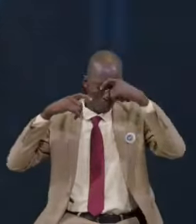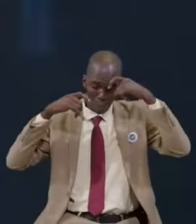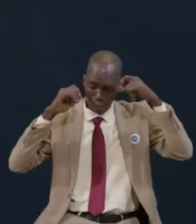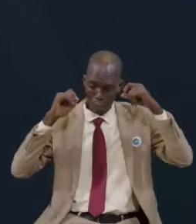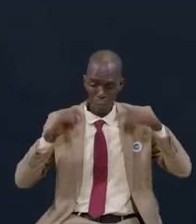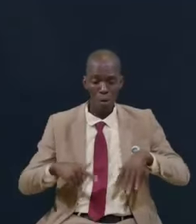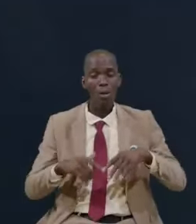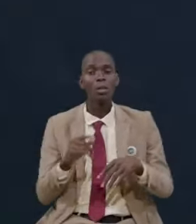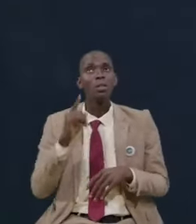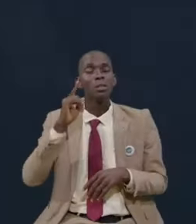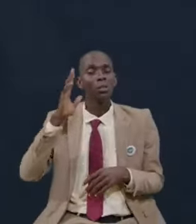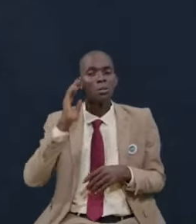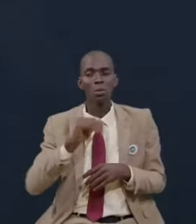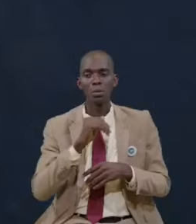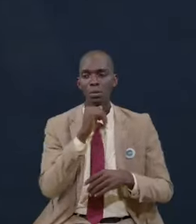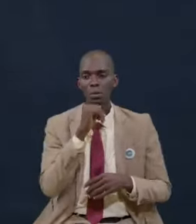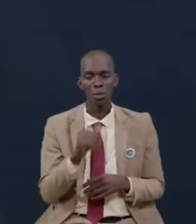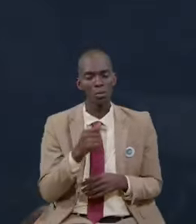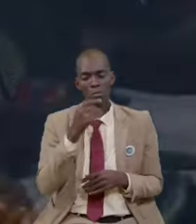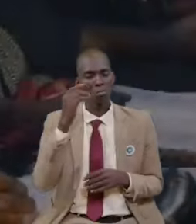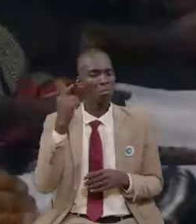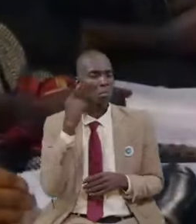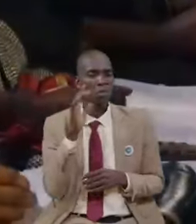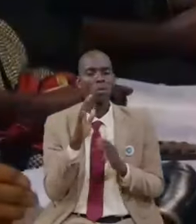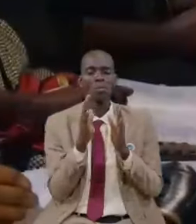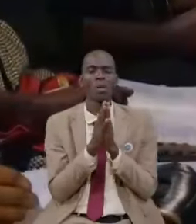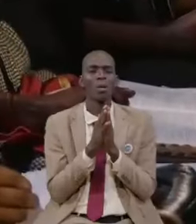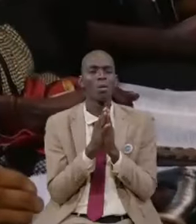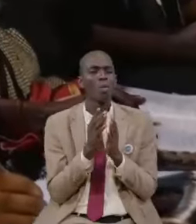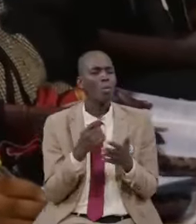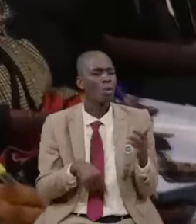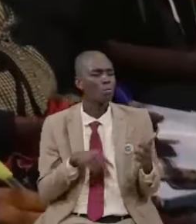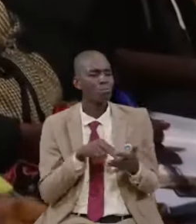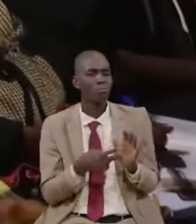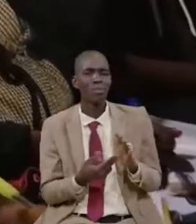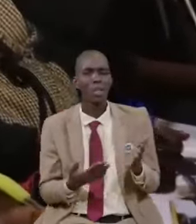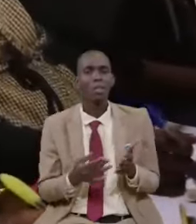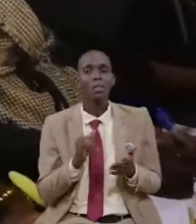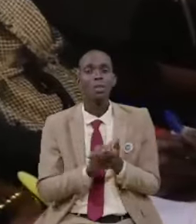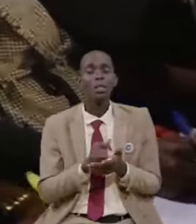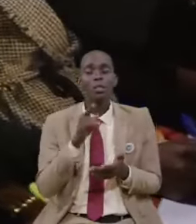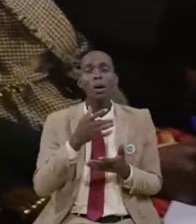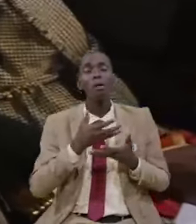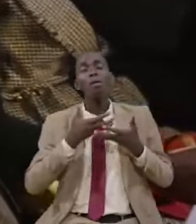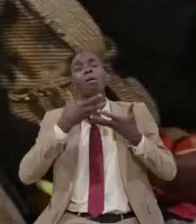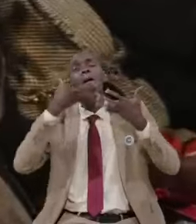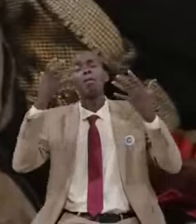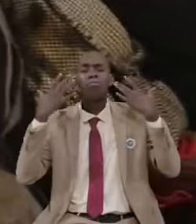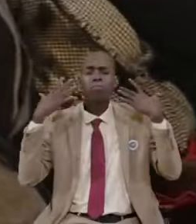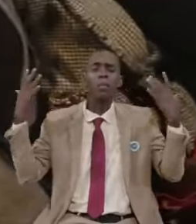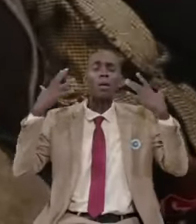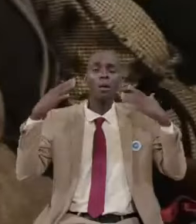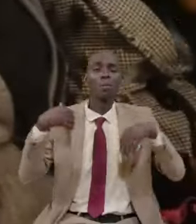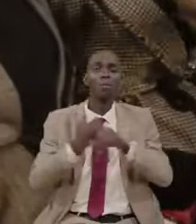from that. It's not the shouting that makes the prayer heard. We learn something from that. It's